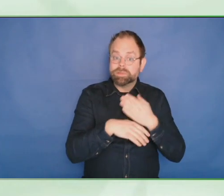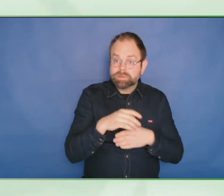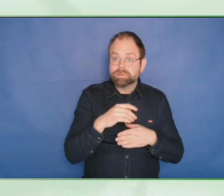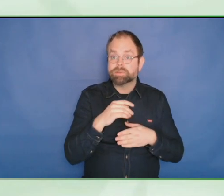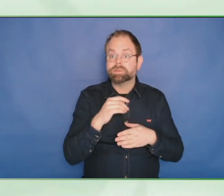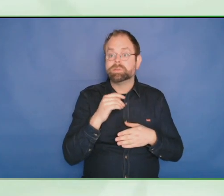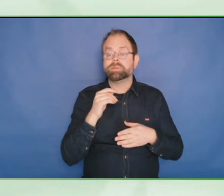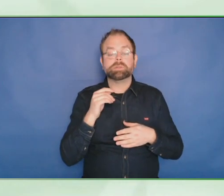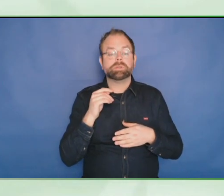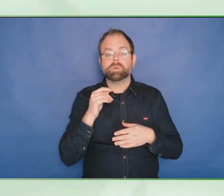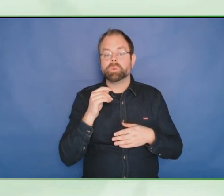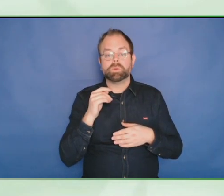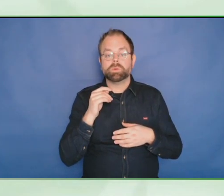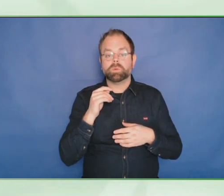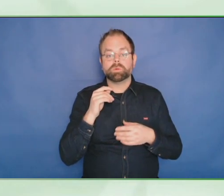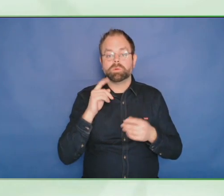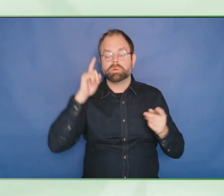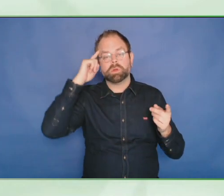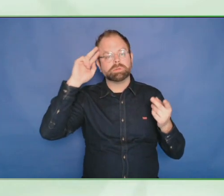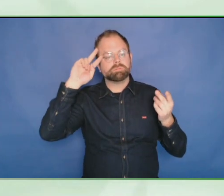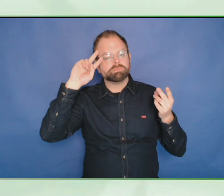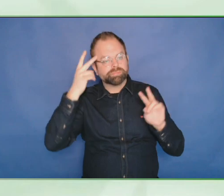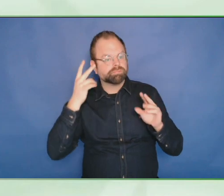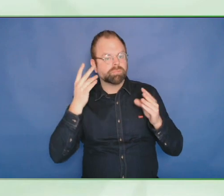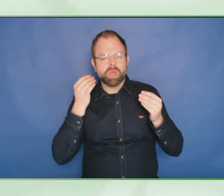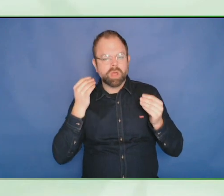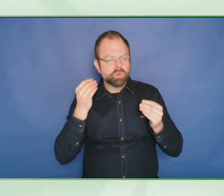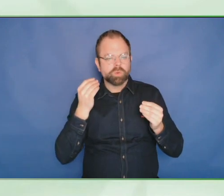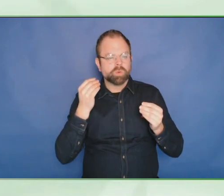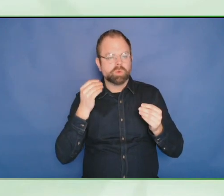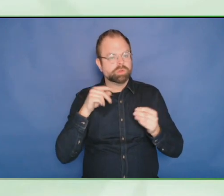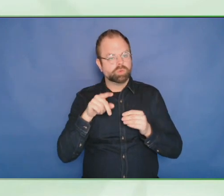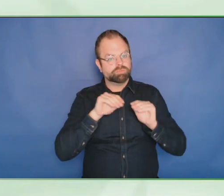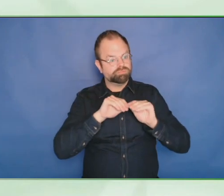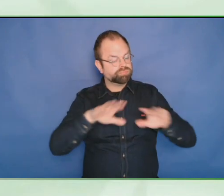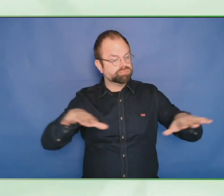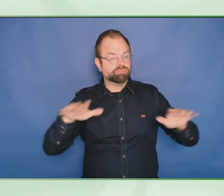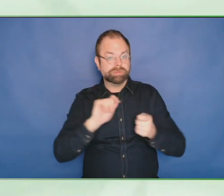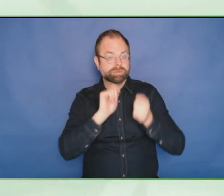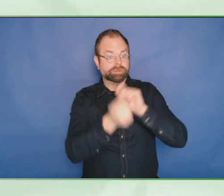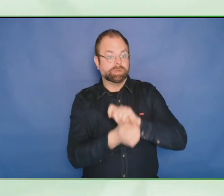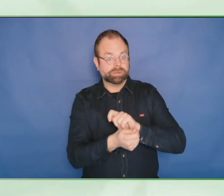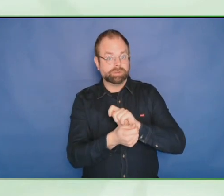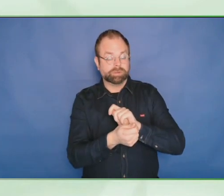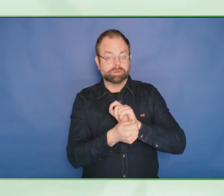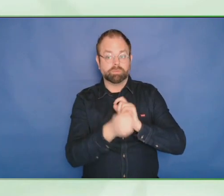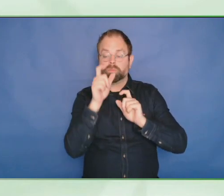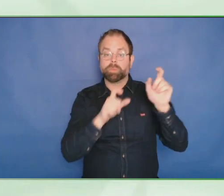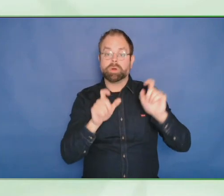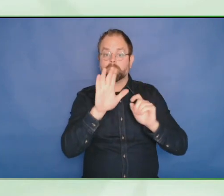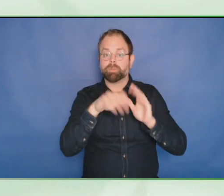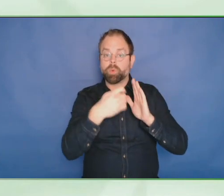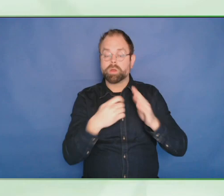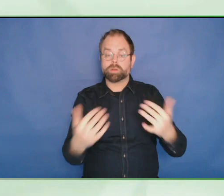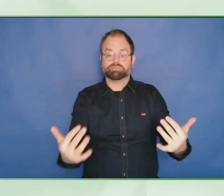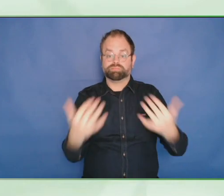we established a forum. When we shared a forum for registration, so at